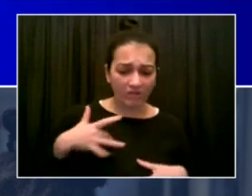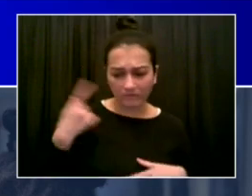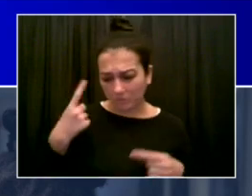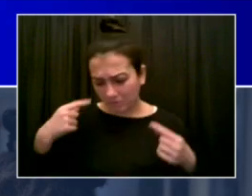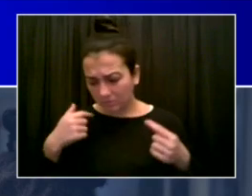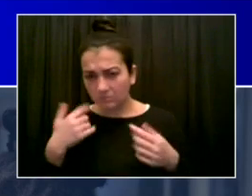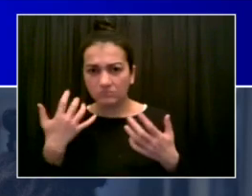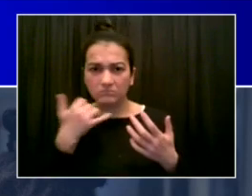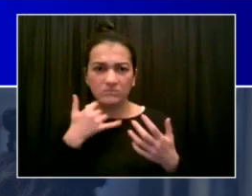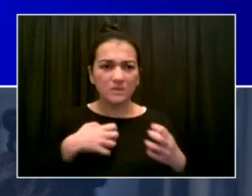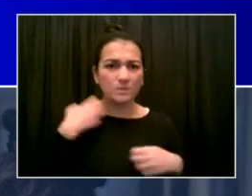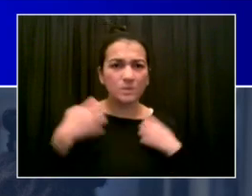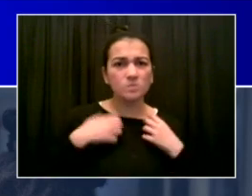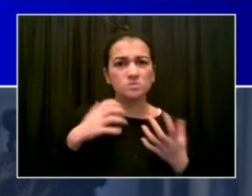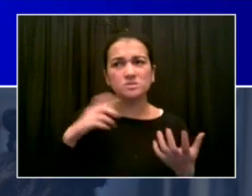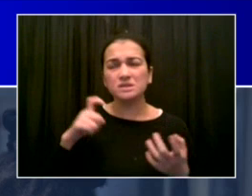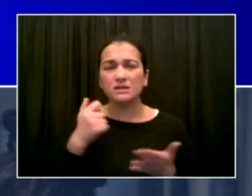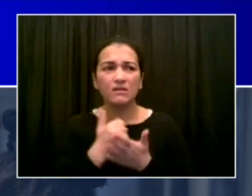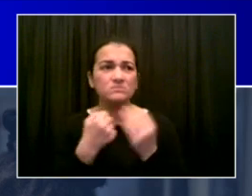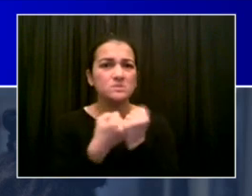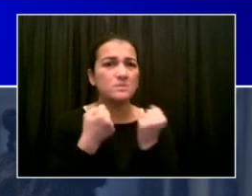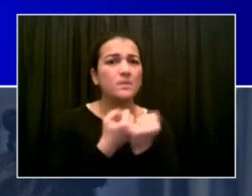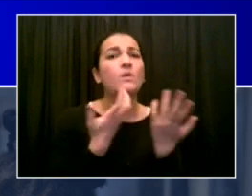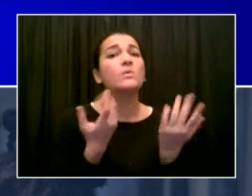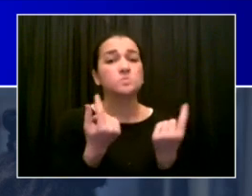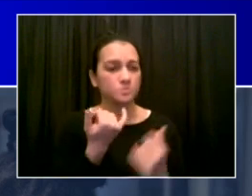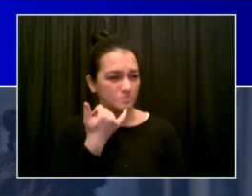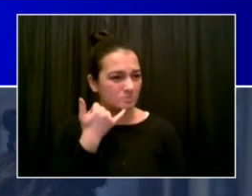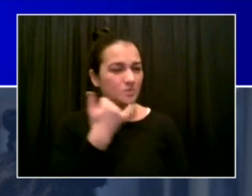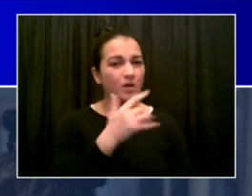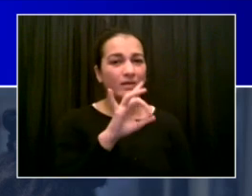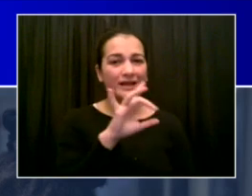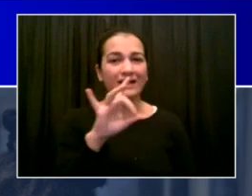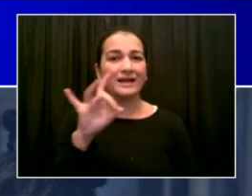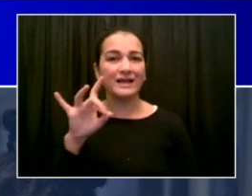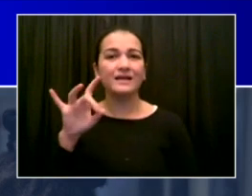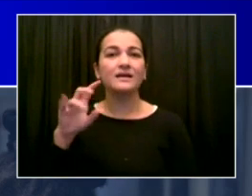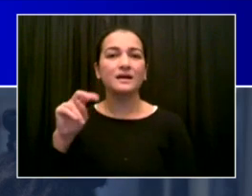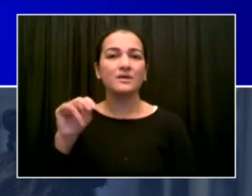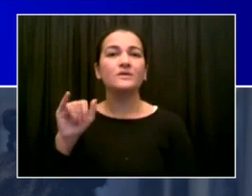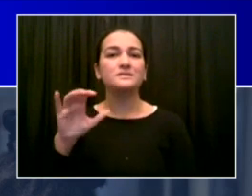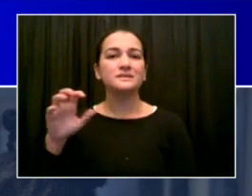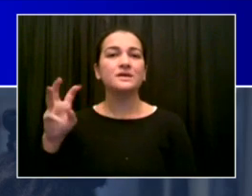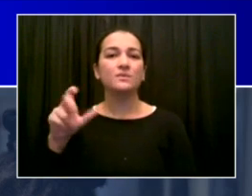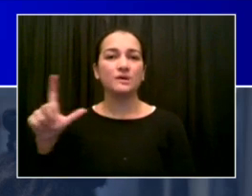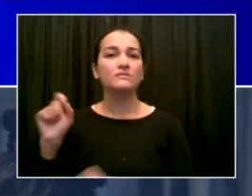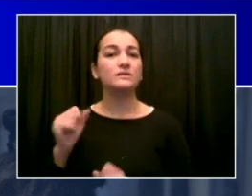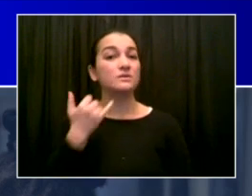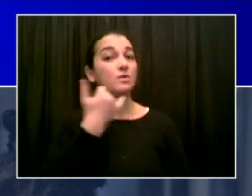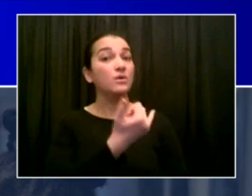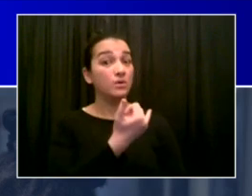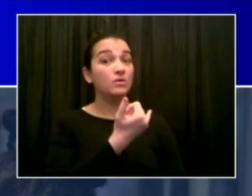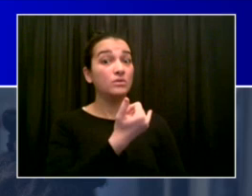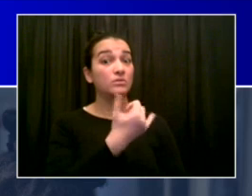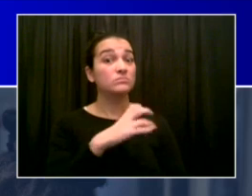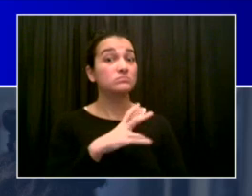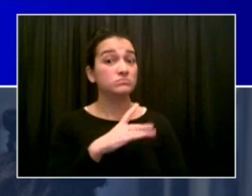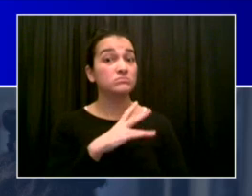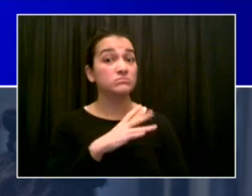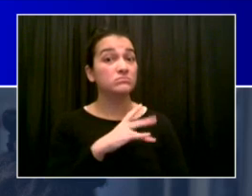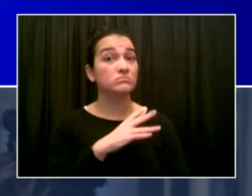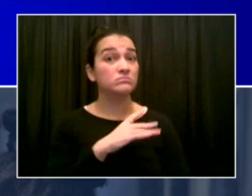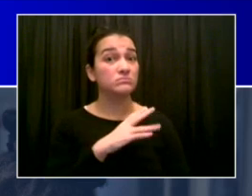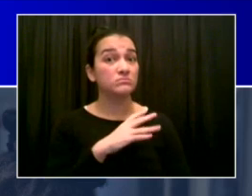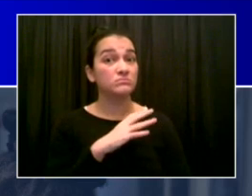key example to folks all around the country, and the idea has been to take this idea national and reach more and more places with a